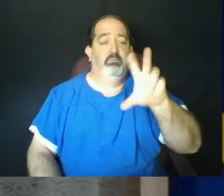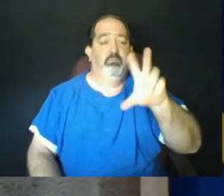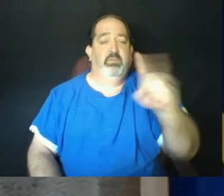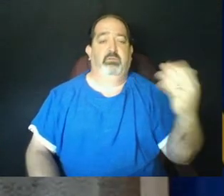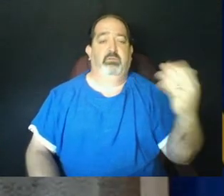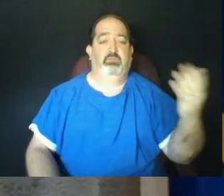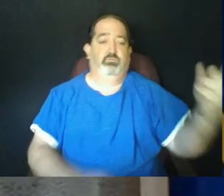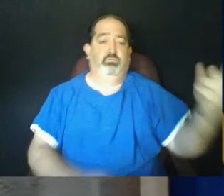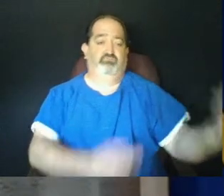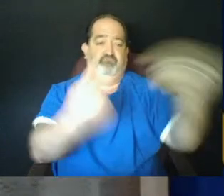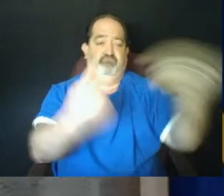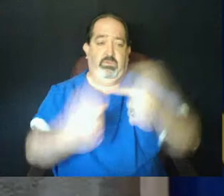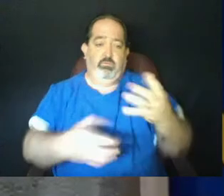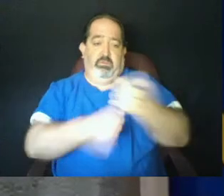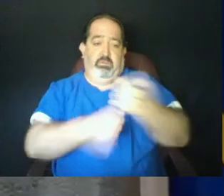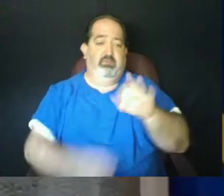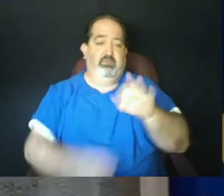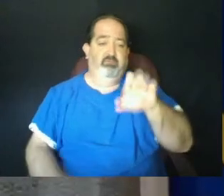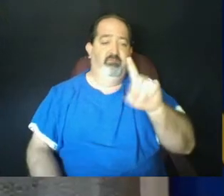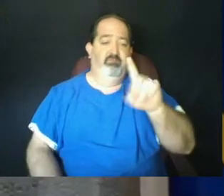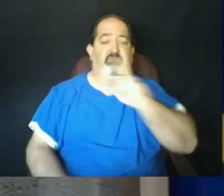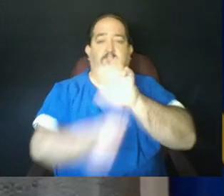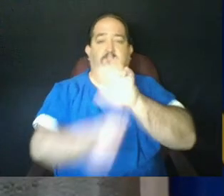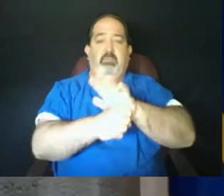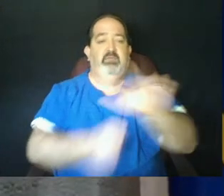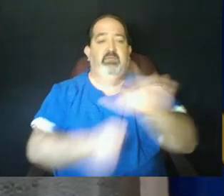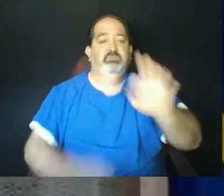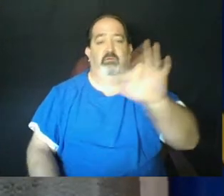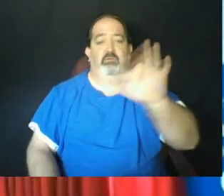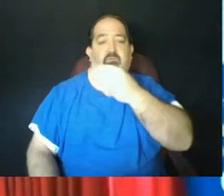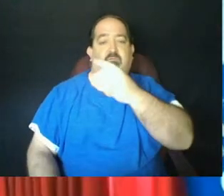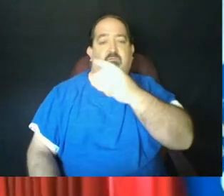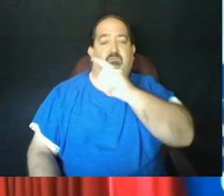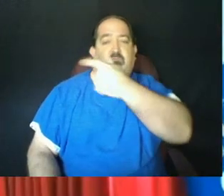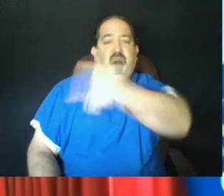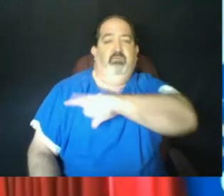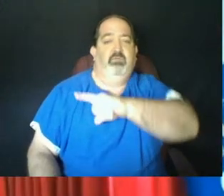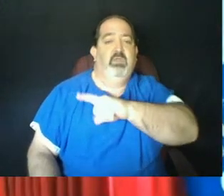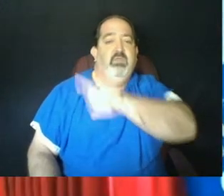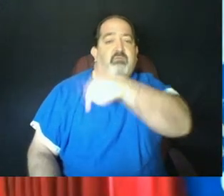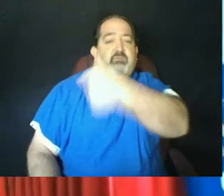they may receive this fief and pledge their fealty and homage.